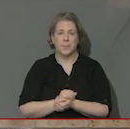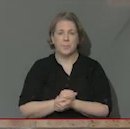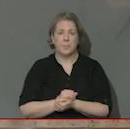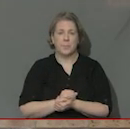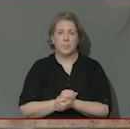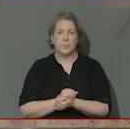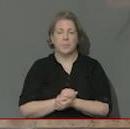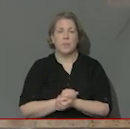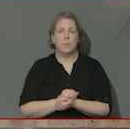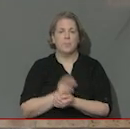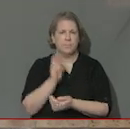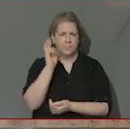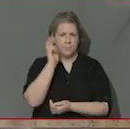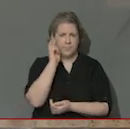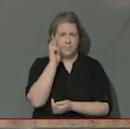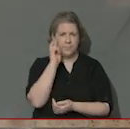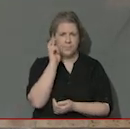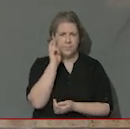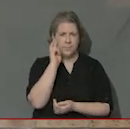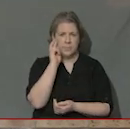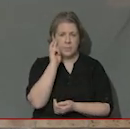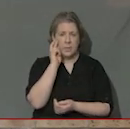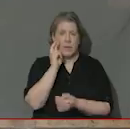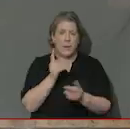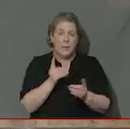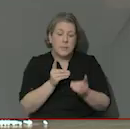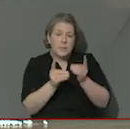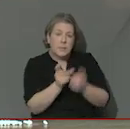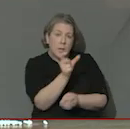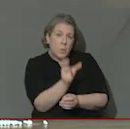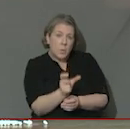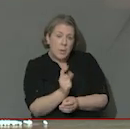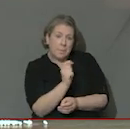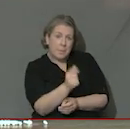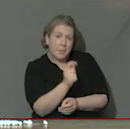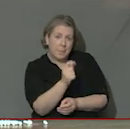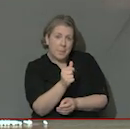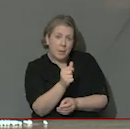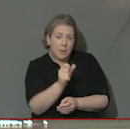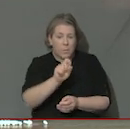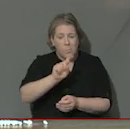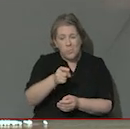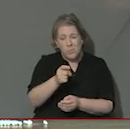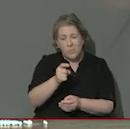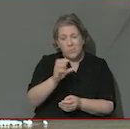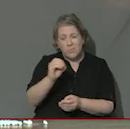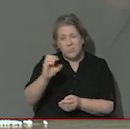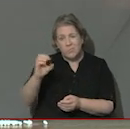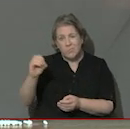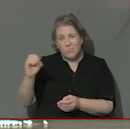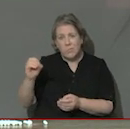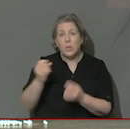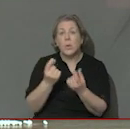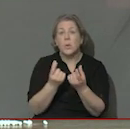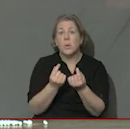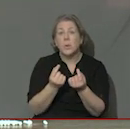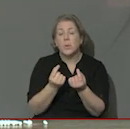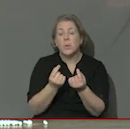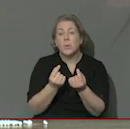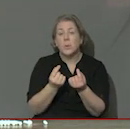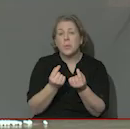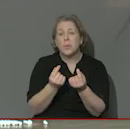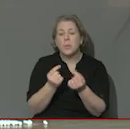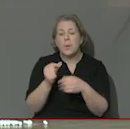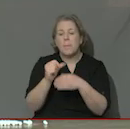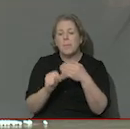So remember, if you calculate your director's fees and you get a decimal figure, you know you counted the months